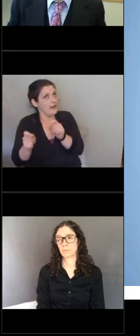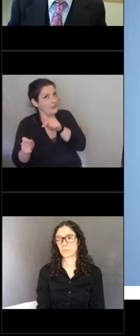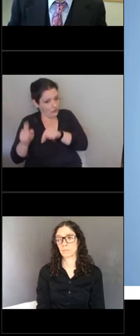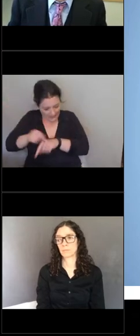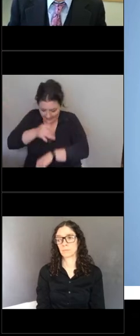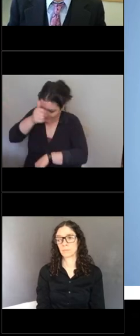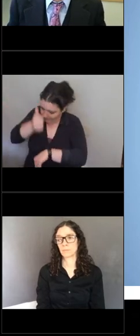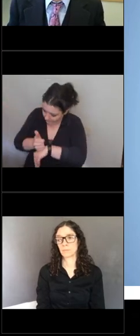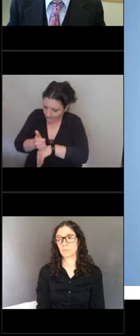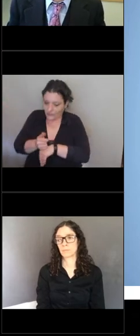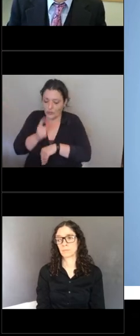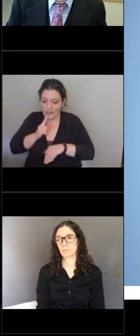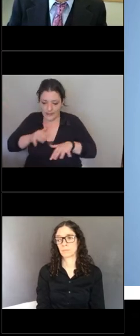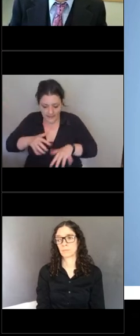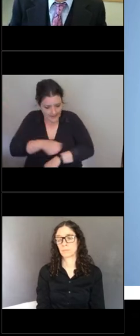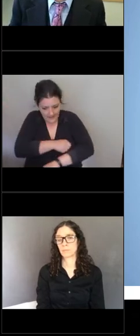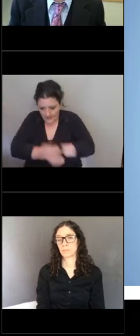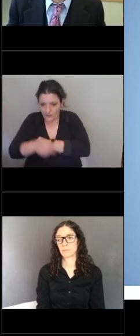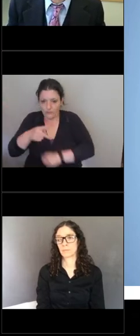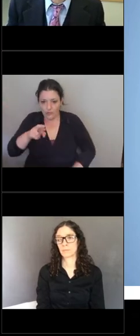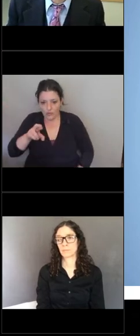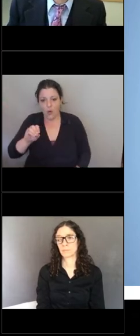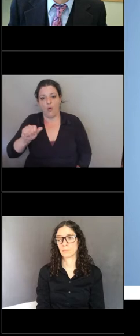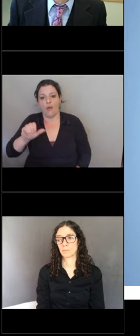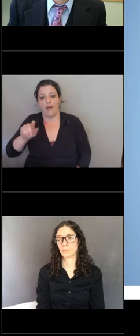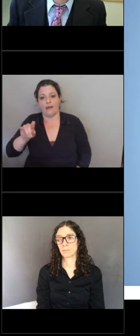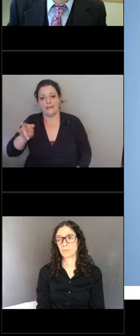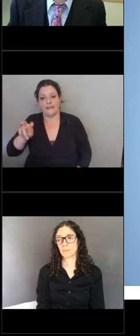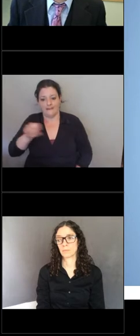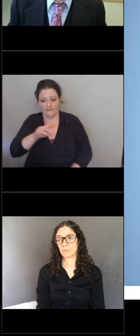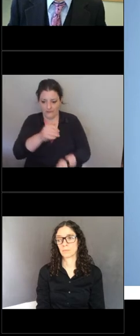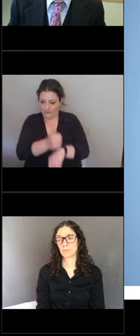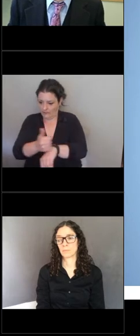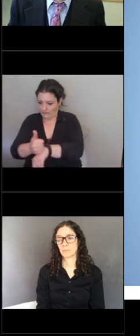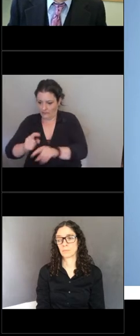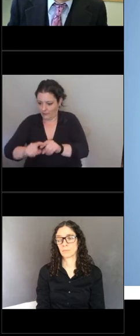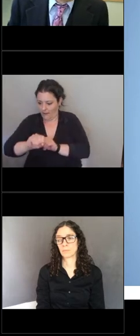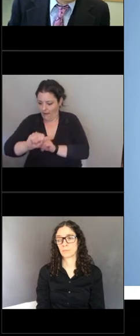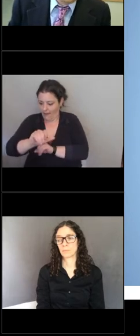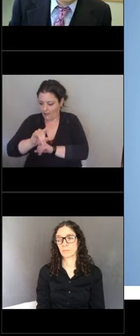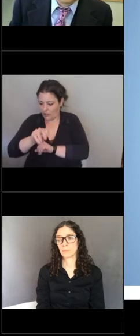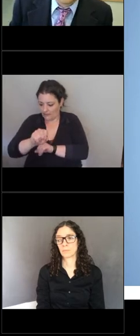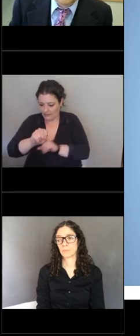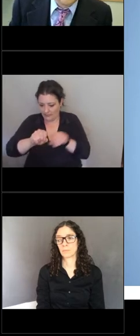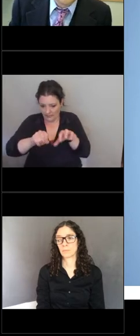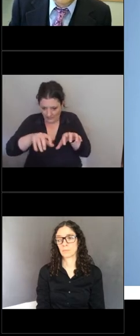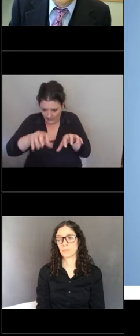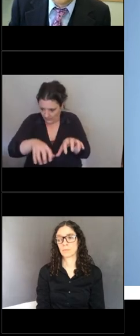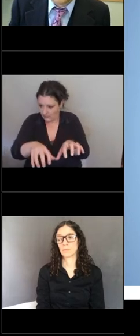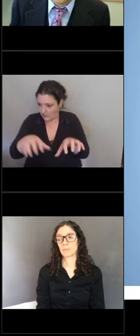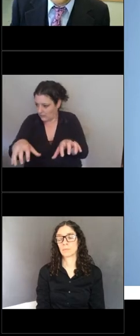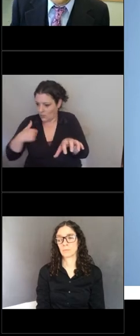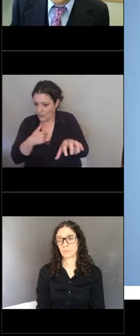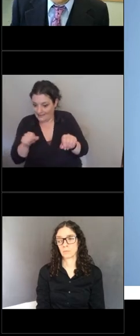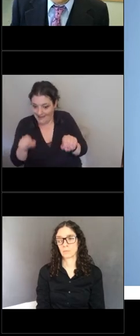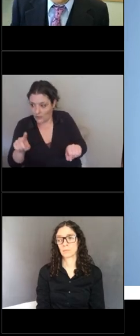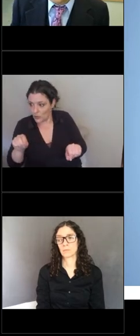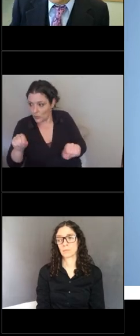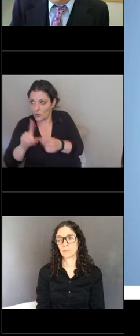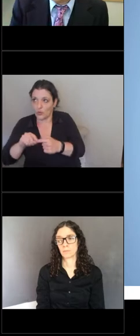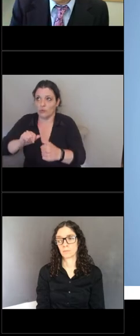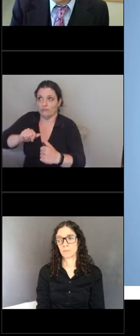incorporates actions that are able to adapt or mitigate to these negative effects. For a quick